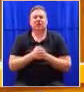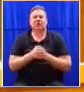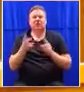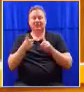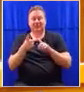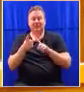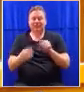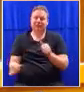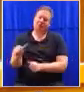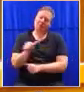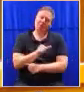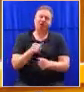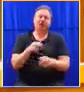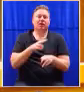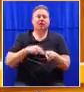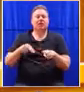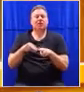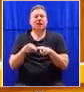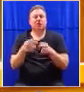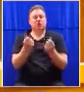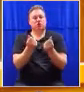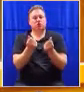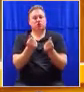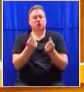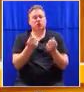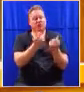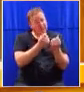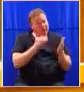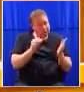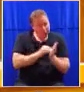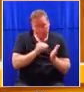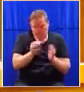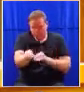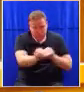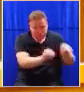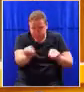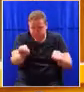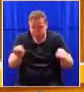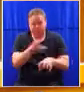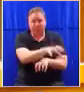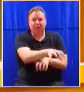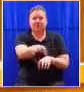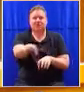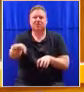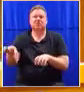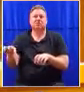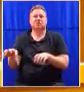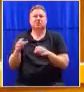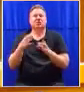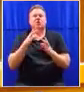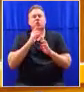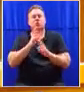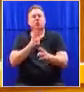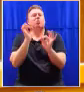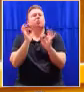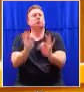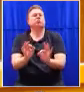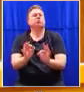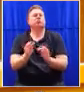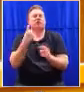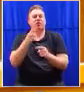board with National Treasury and commit funds to provinces so that they can begin mounting a decent response to the